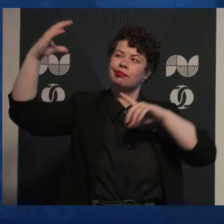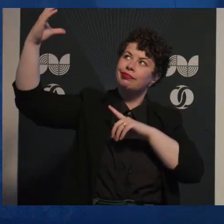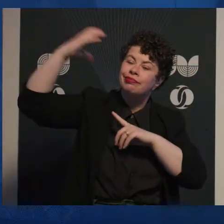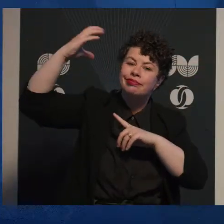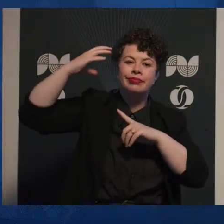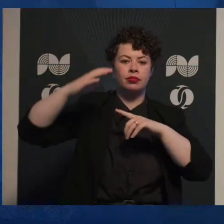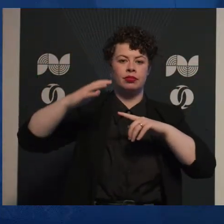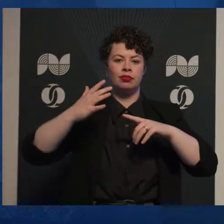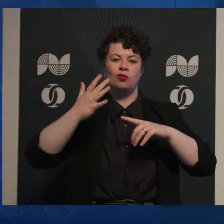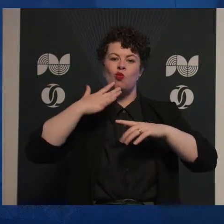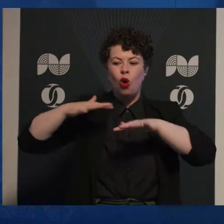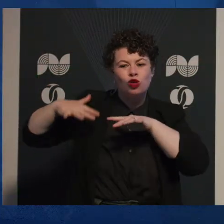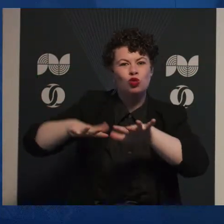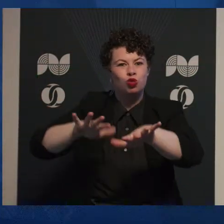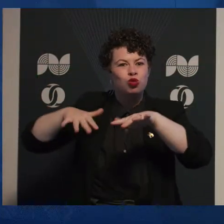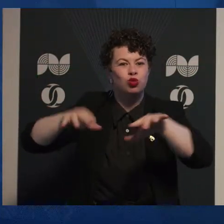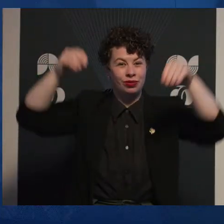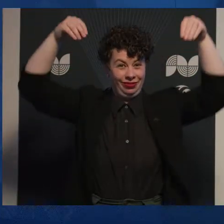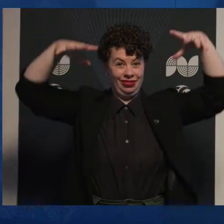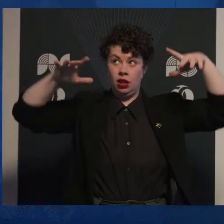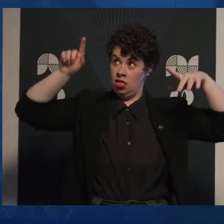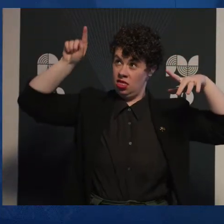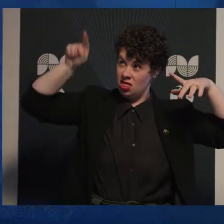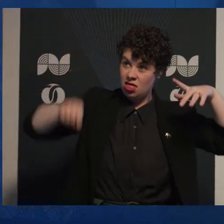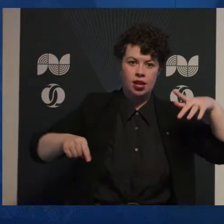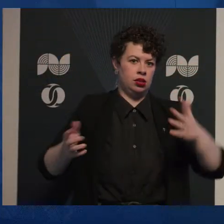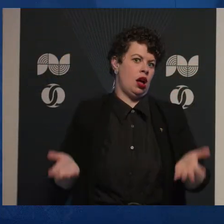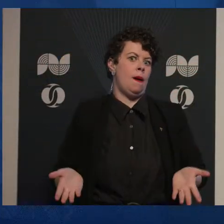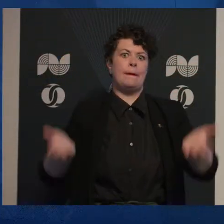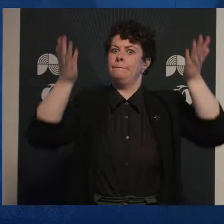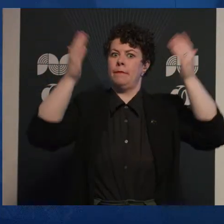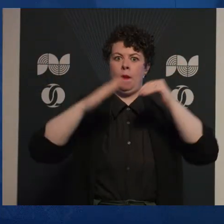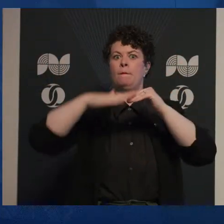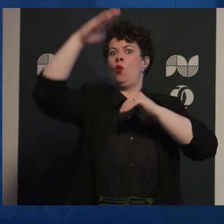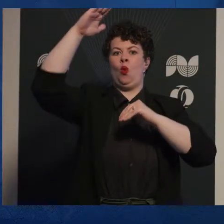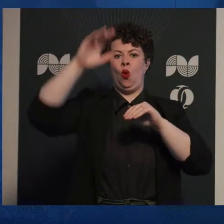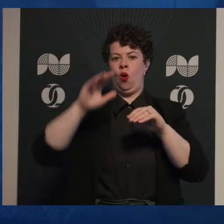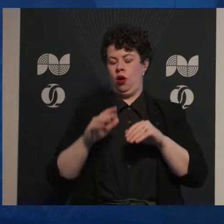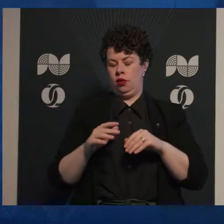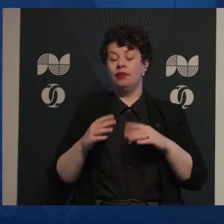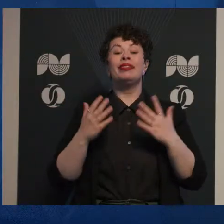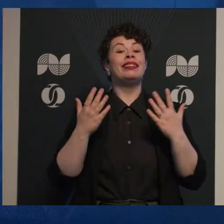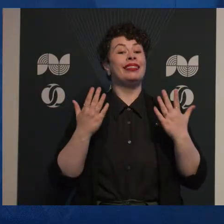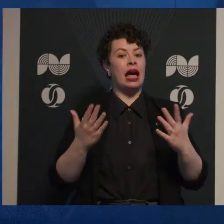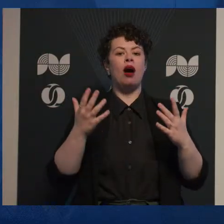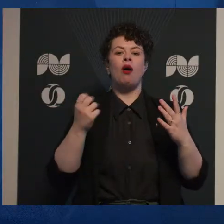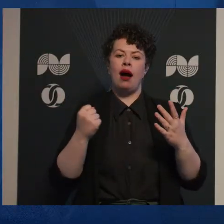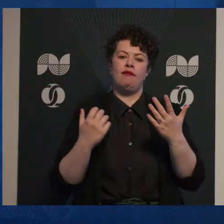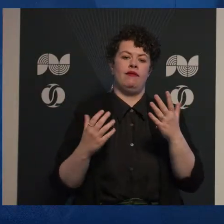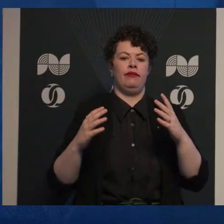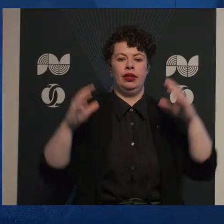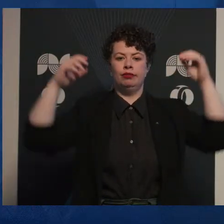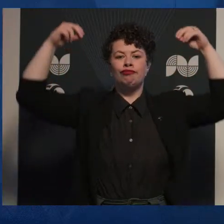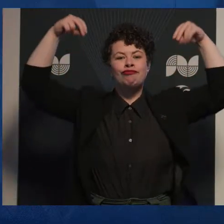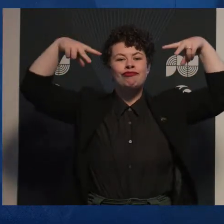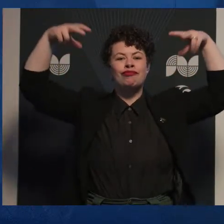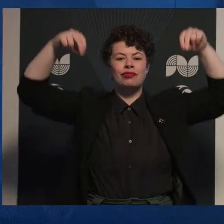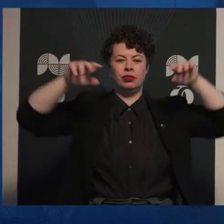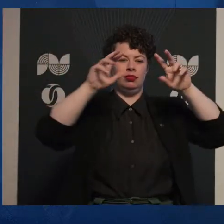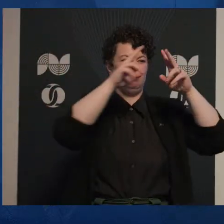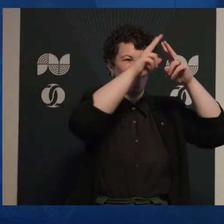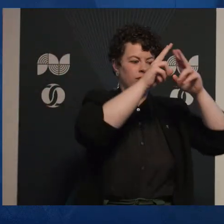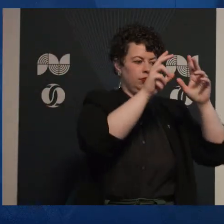our electricity came from green sources. And we're building the high voltage line, which is called Vulcanești-Chișinău, and our